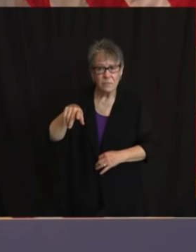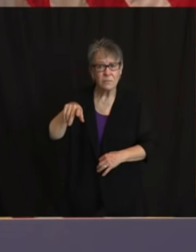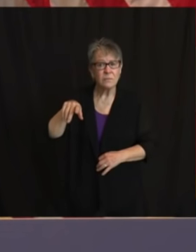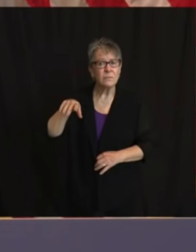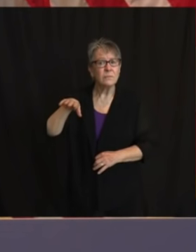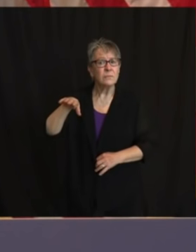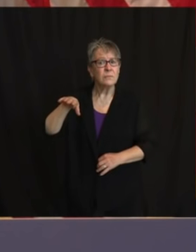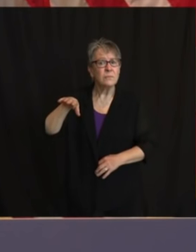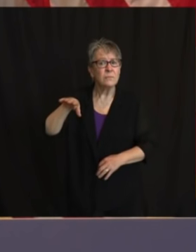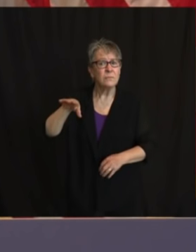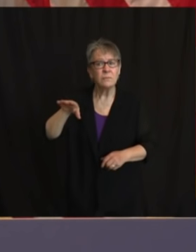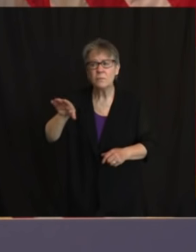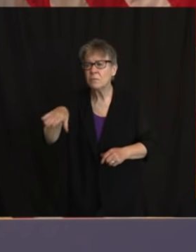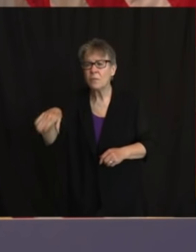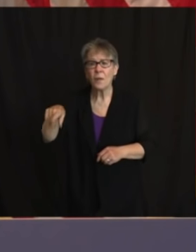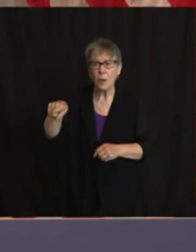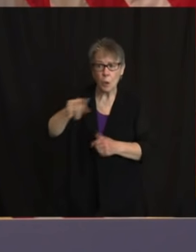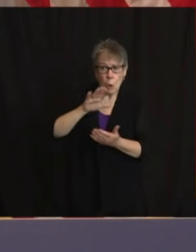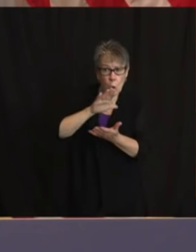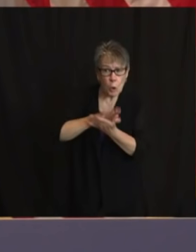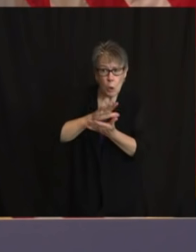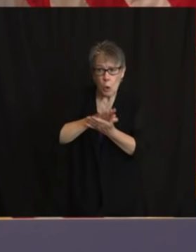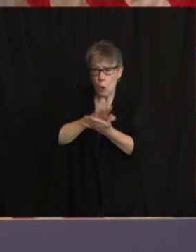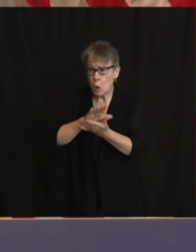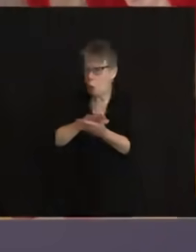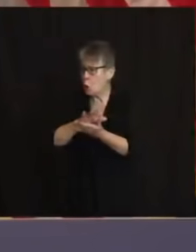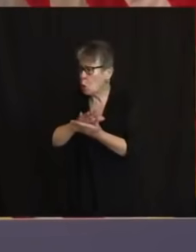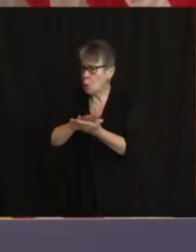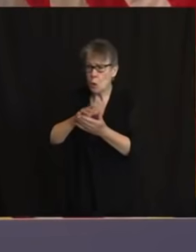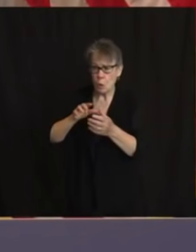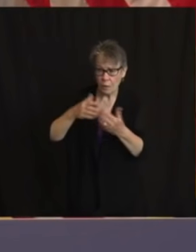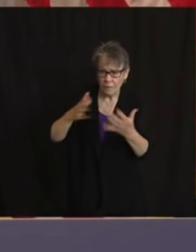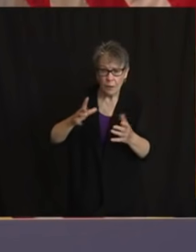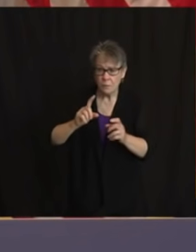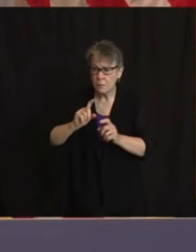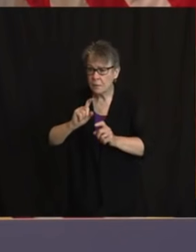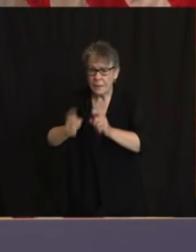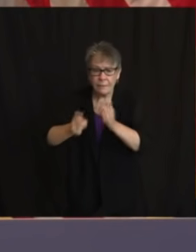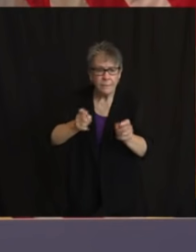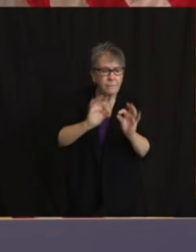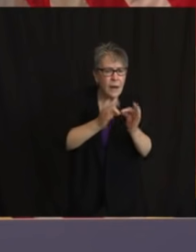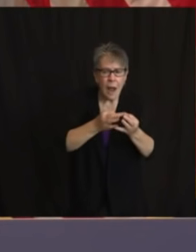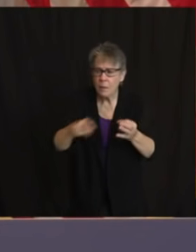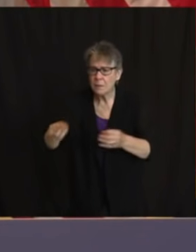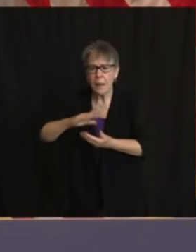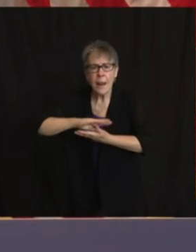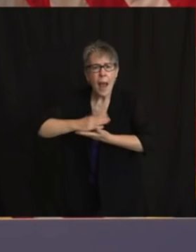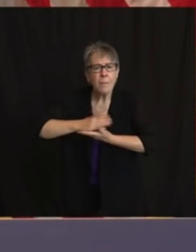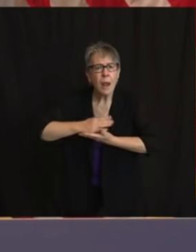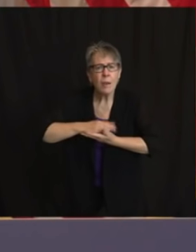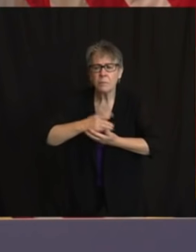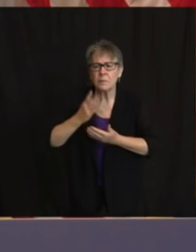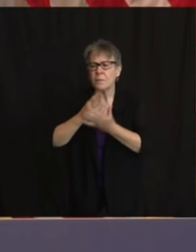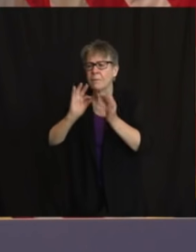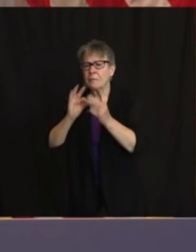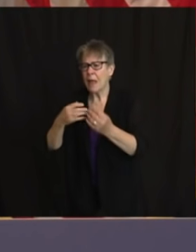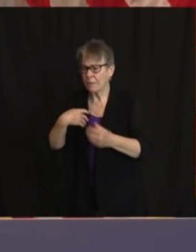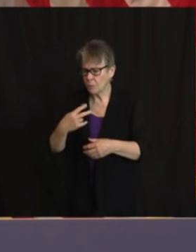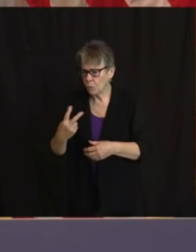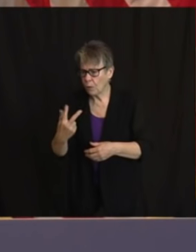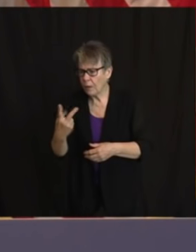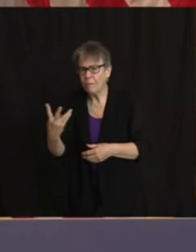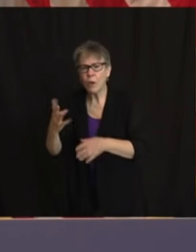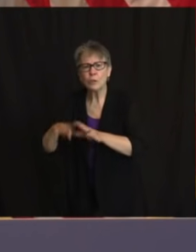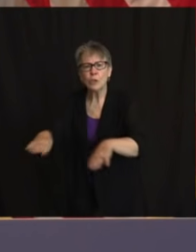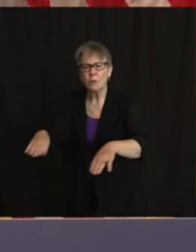aid, that can pay for some of that, but how quickly do you think that might come through? And in terms of requirements to move ahead to the next grade,